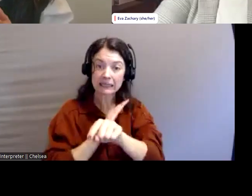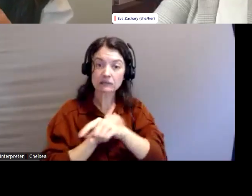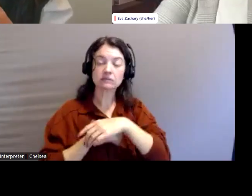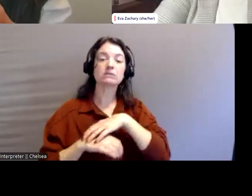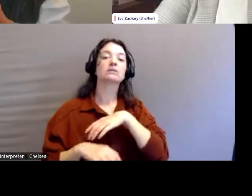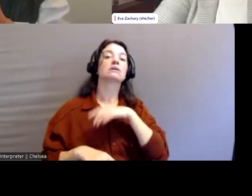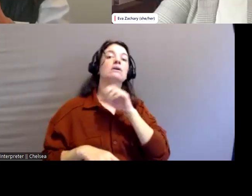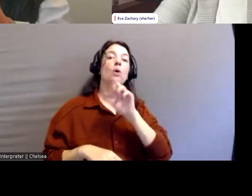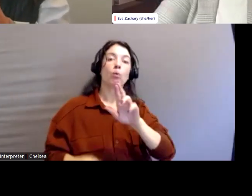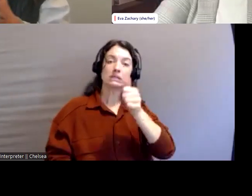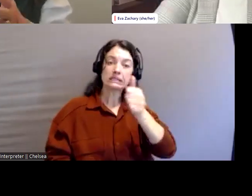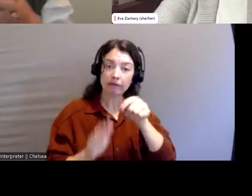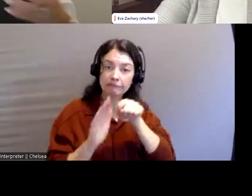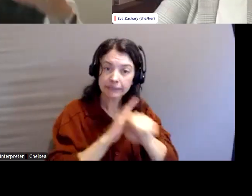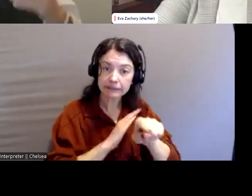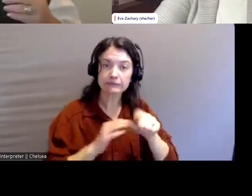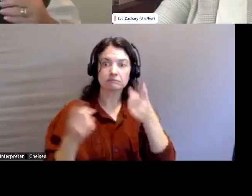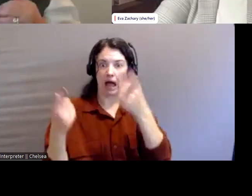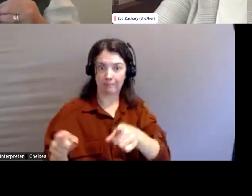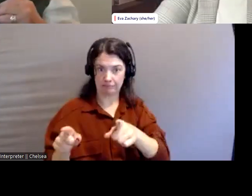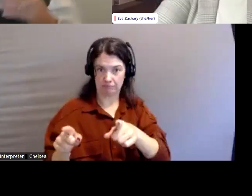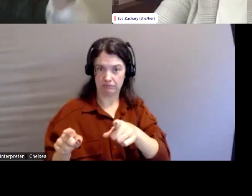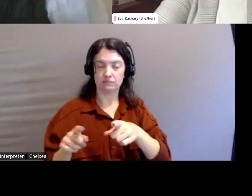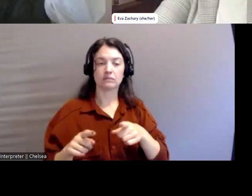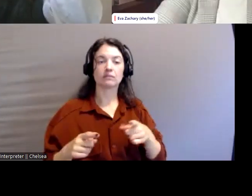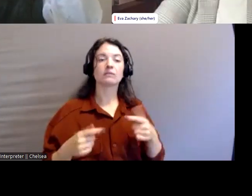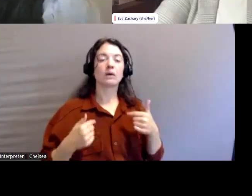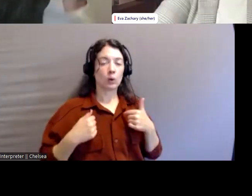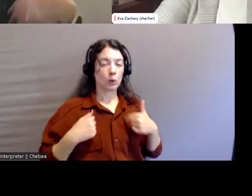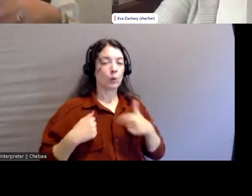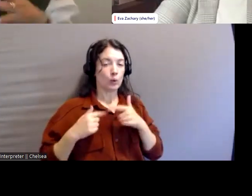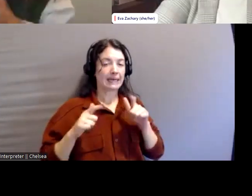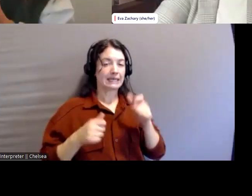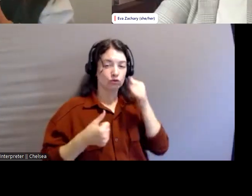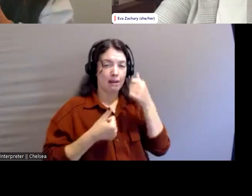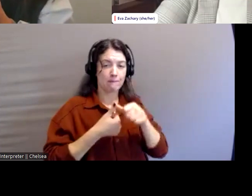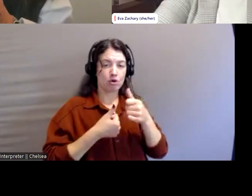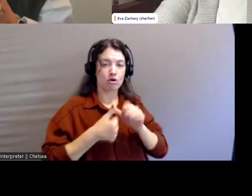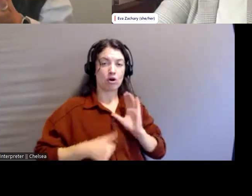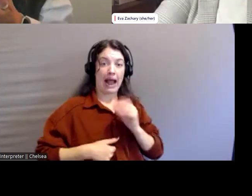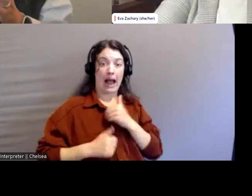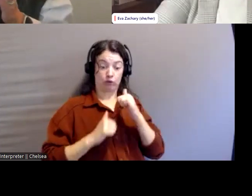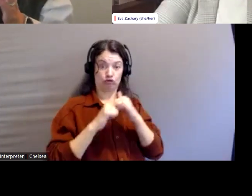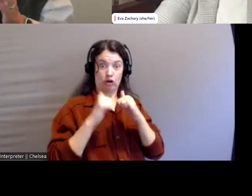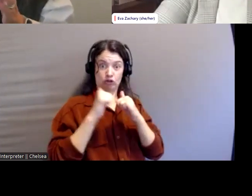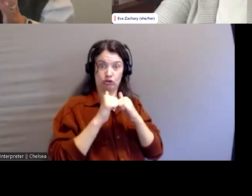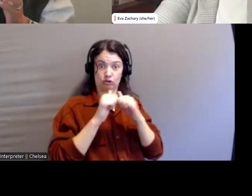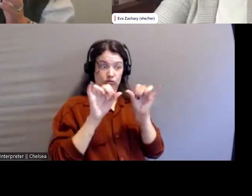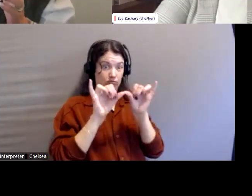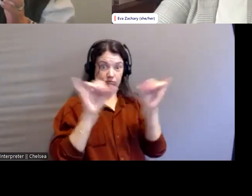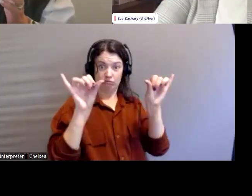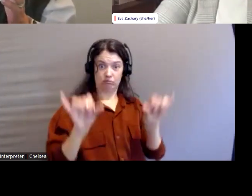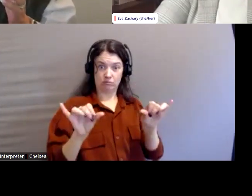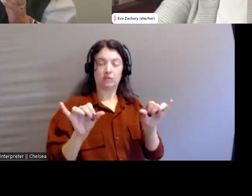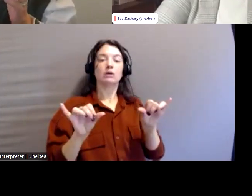happening. And so we have to unpack the fact that our structures, often, a lot of our structures are very